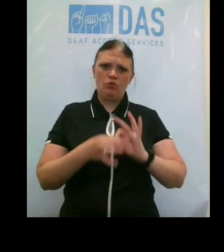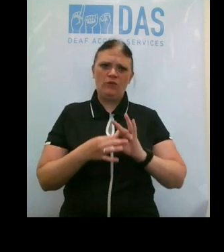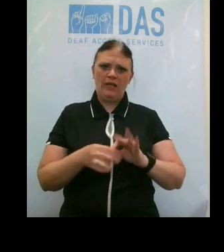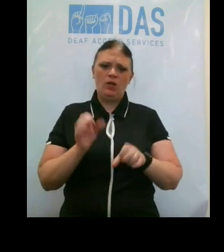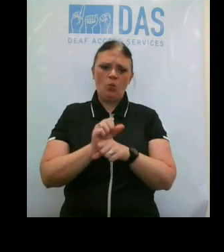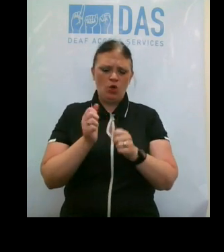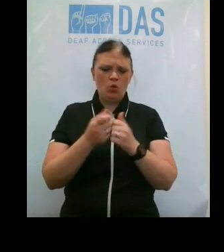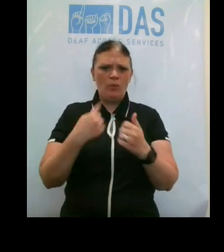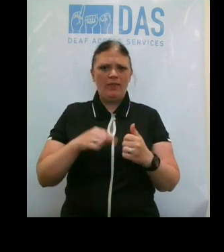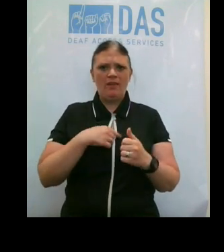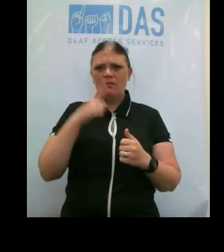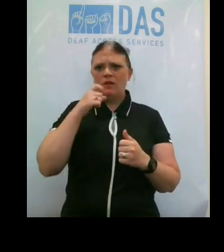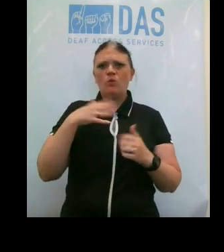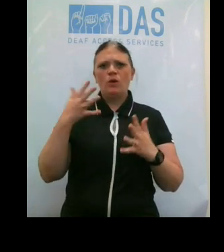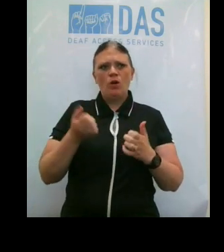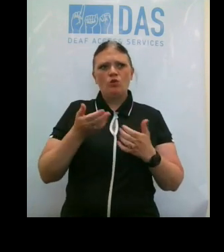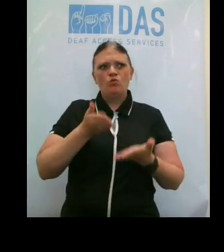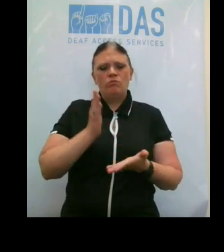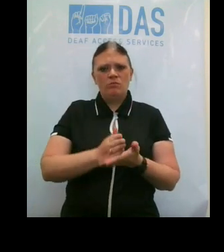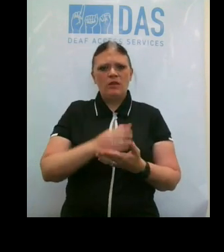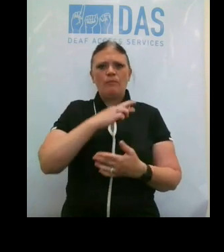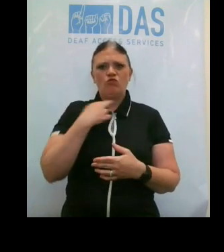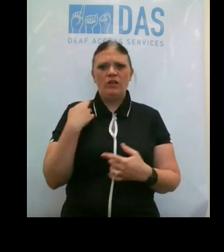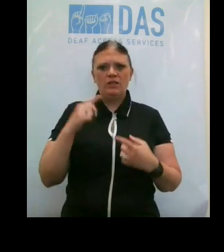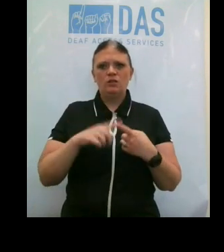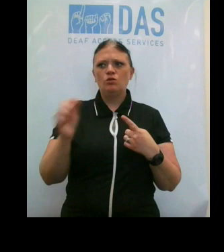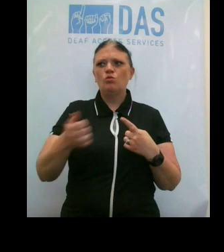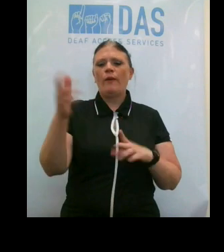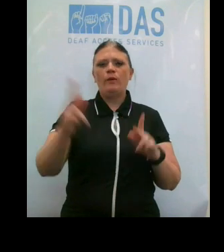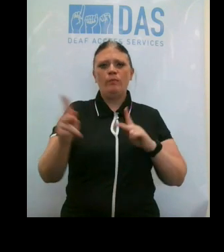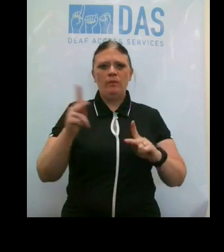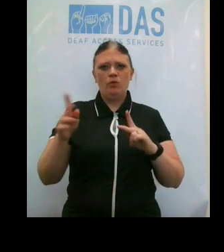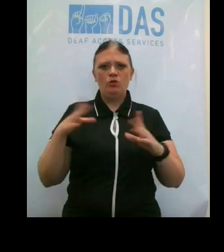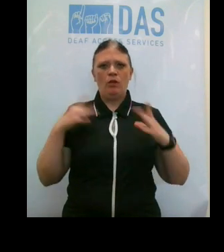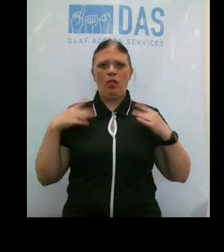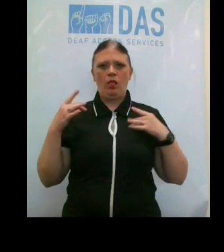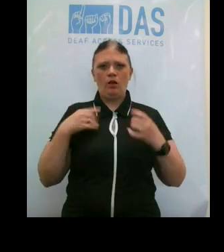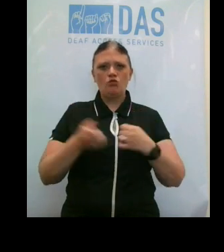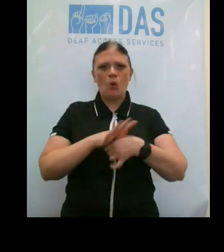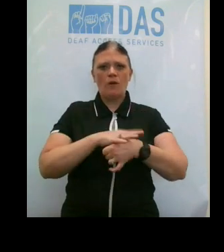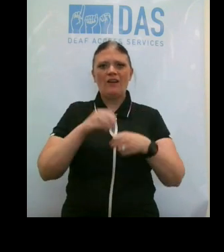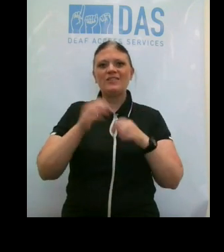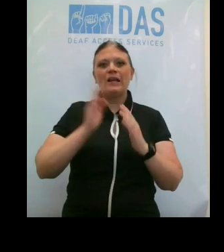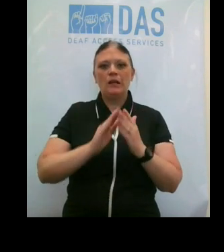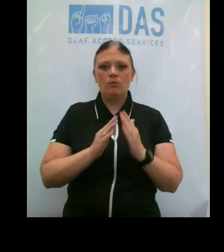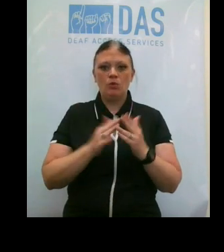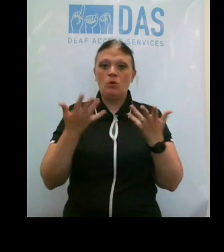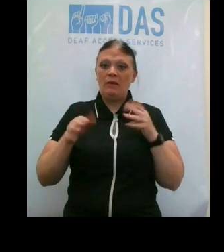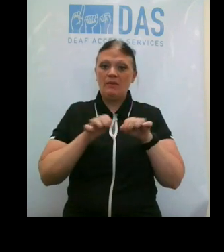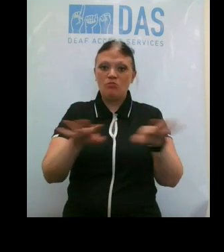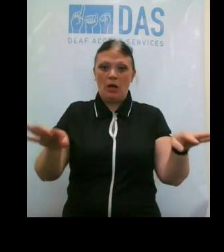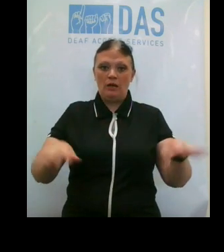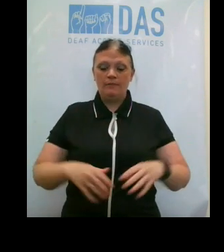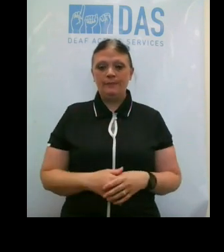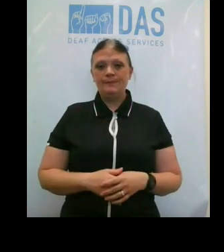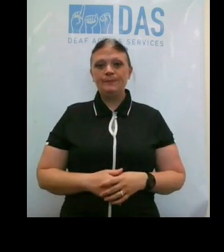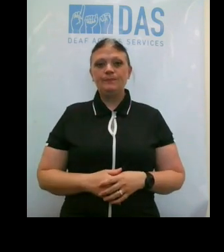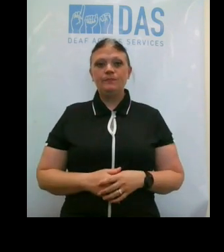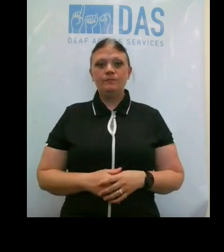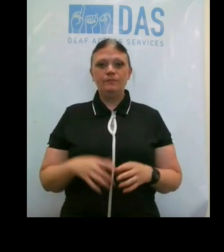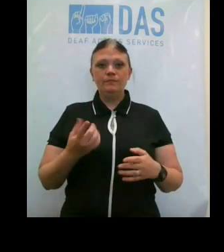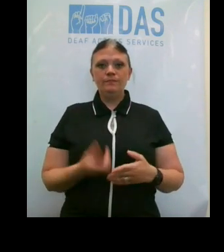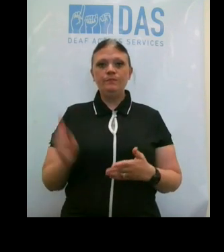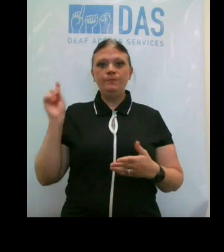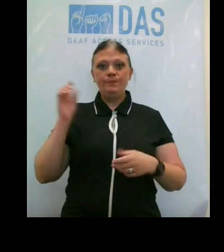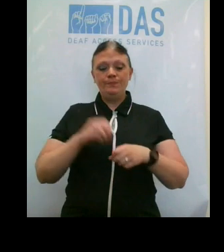further risks to our community from those who are still contracting coronavirus and are out in the community and maybe spreading it. Last week